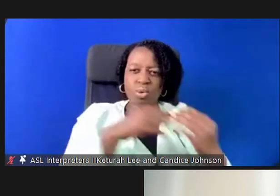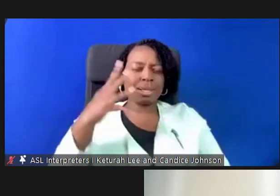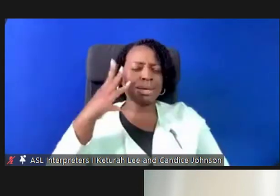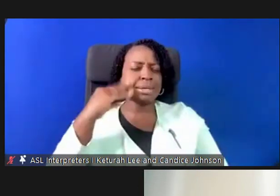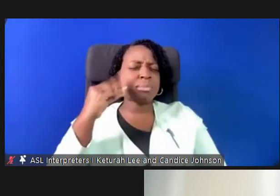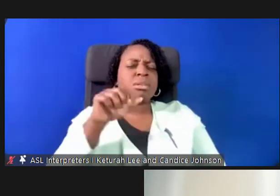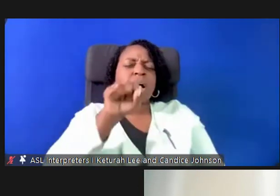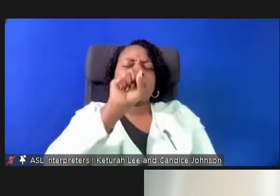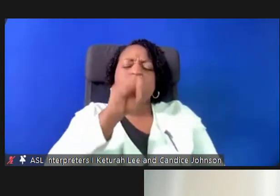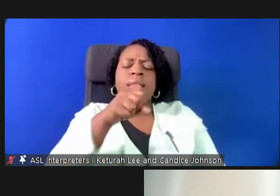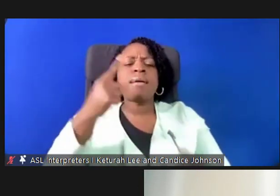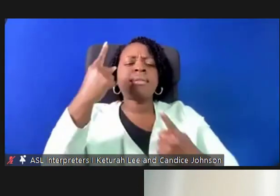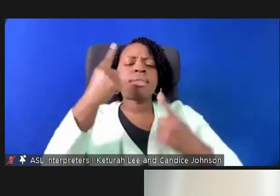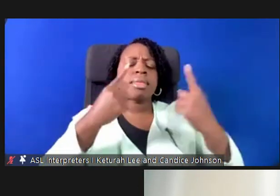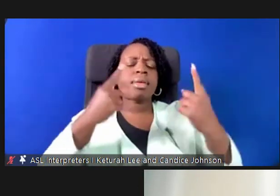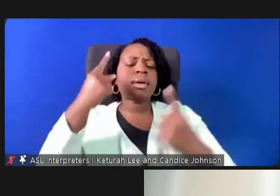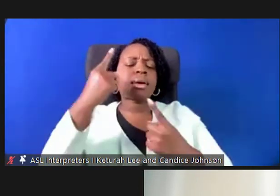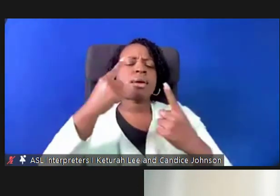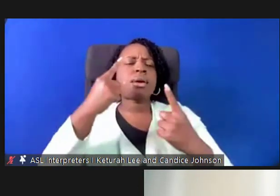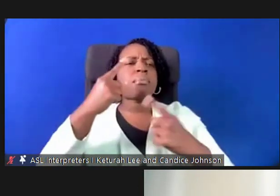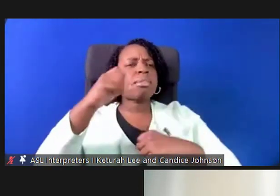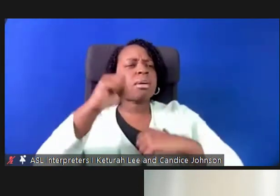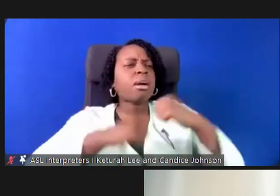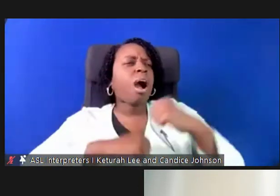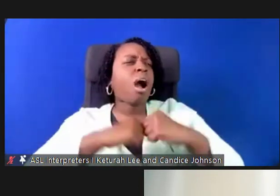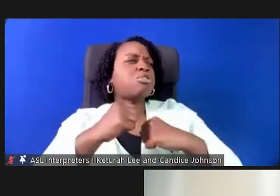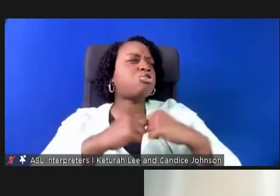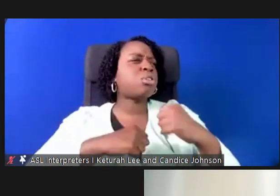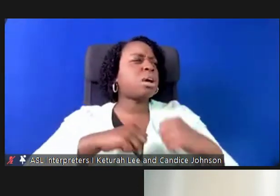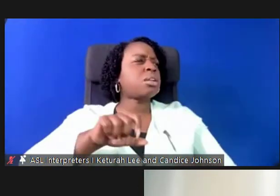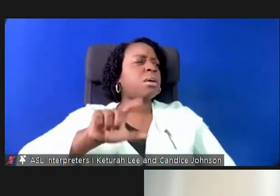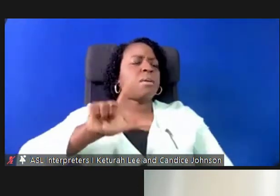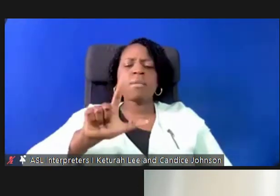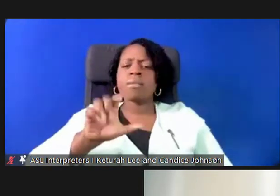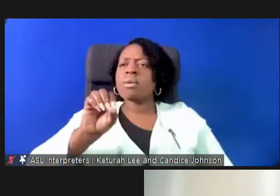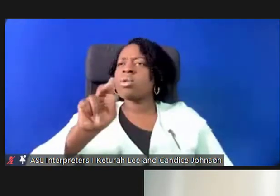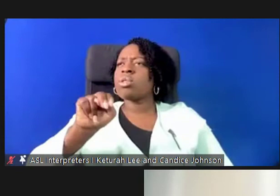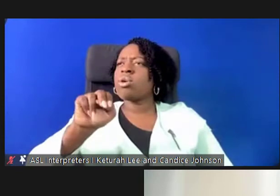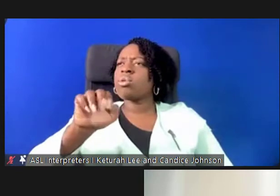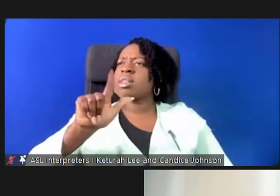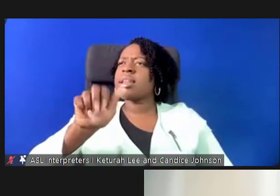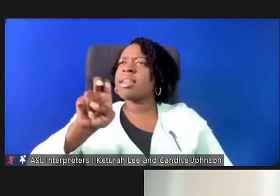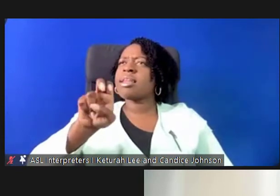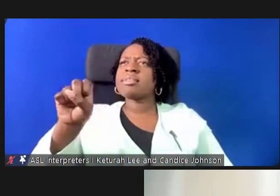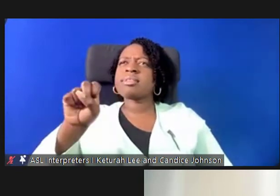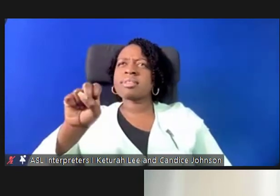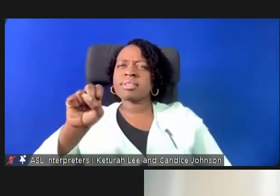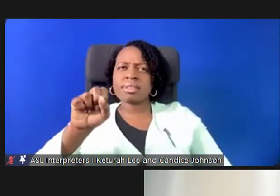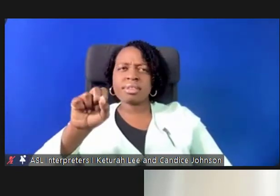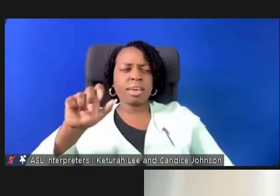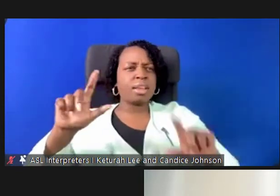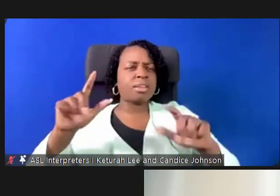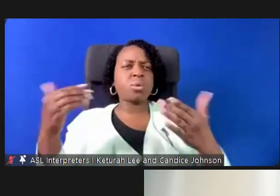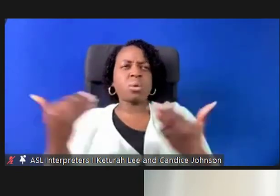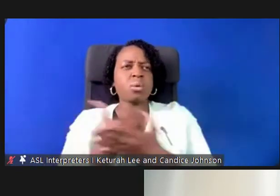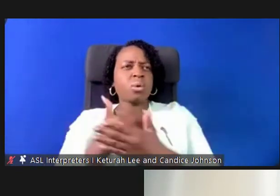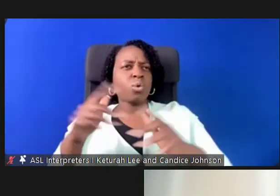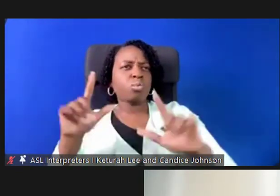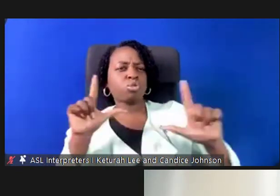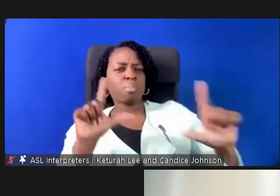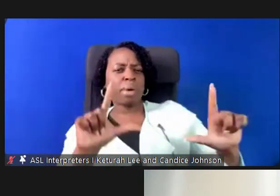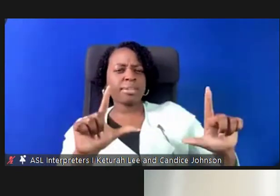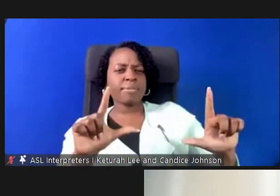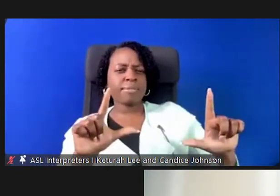thinking about the construct of loneliness also in this multidimensional way. So a couple clinical implications, right?